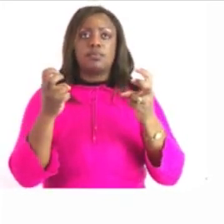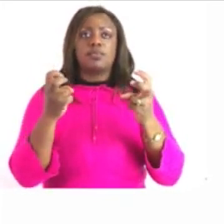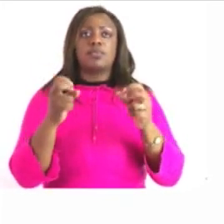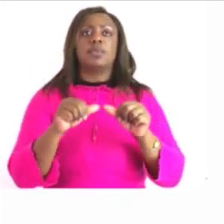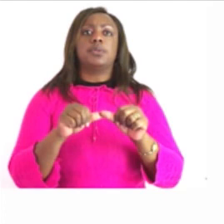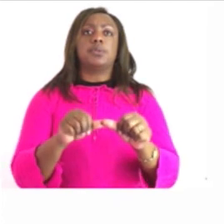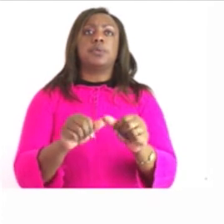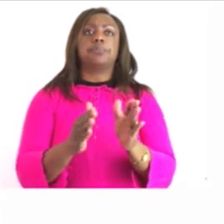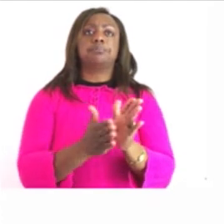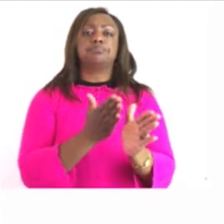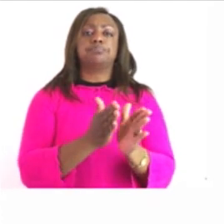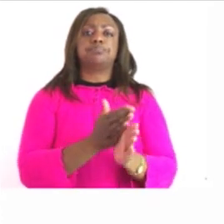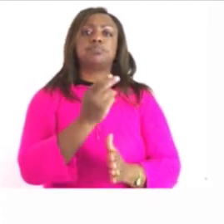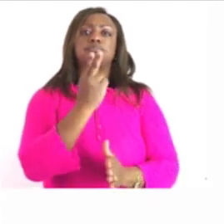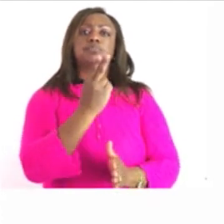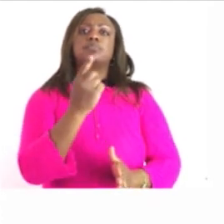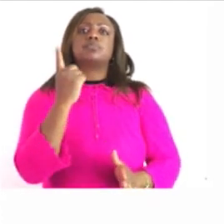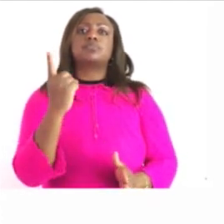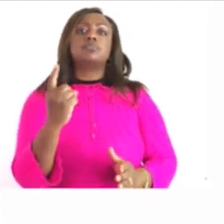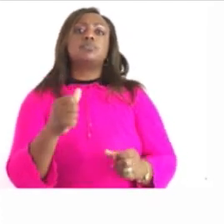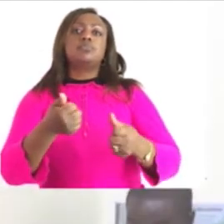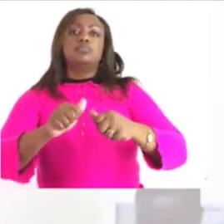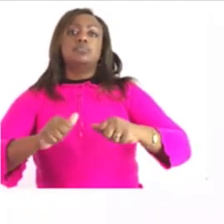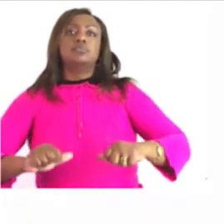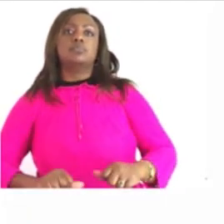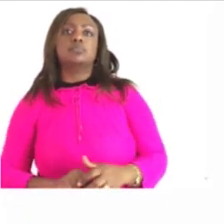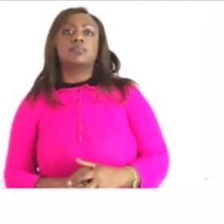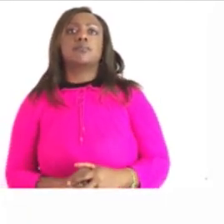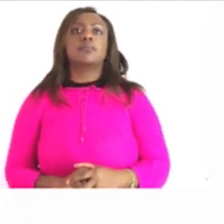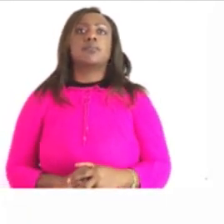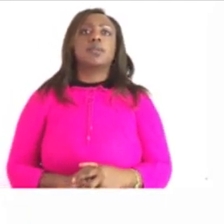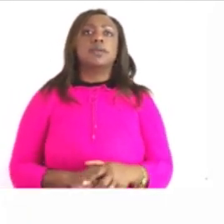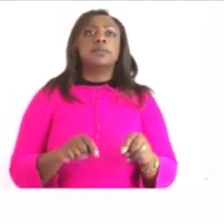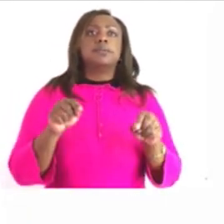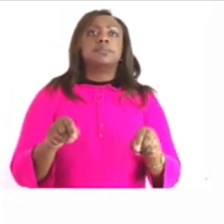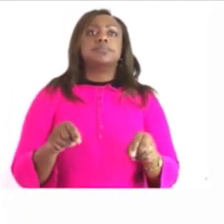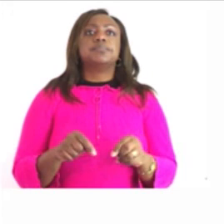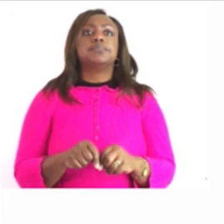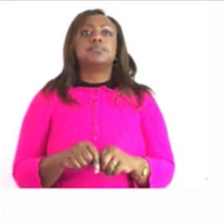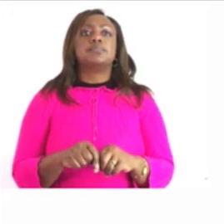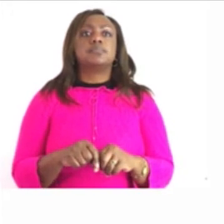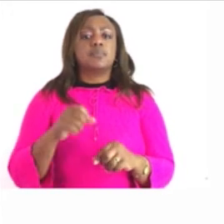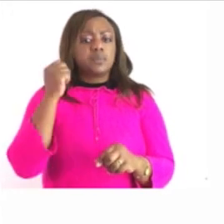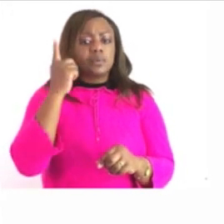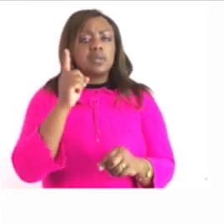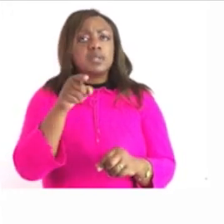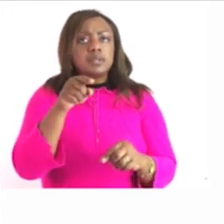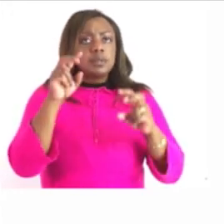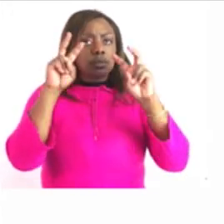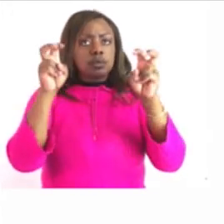to page 21, assessment part. What do we want you to do for us to test your understanding? We want